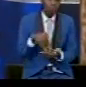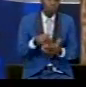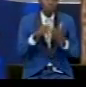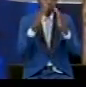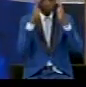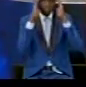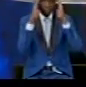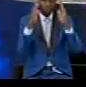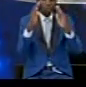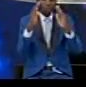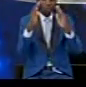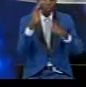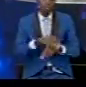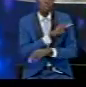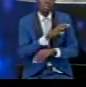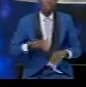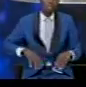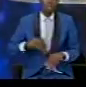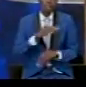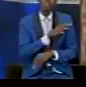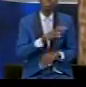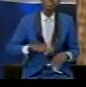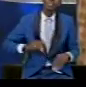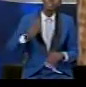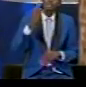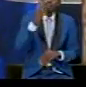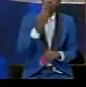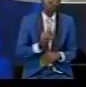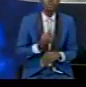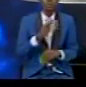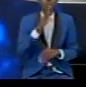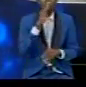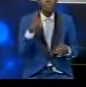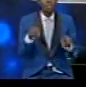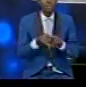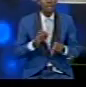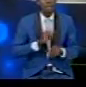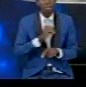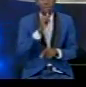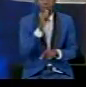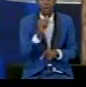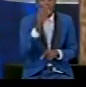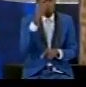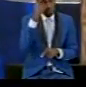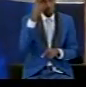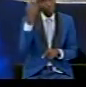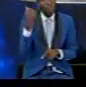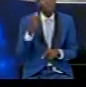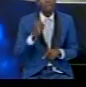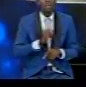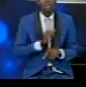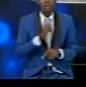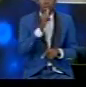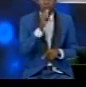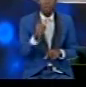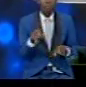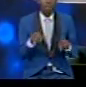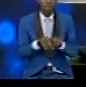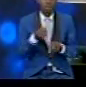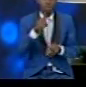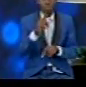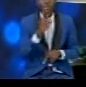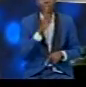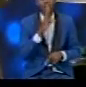focused on Christ and Christ alone. Be as I am because I have been as you are.